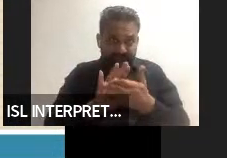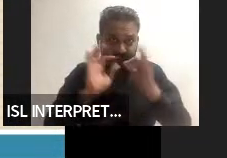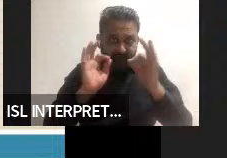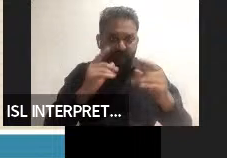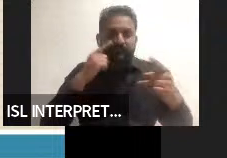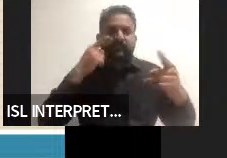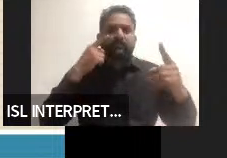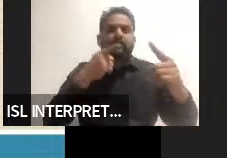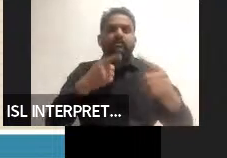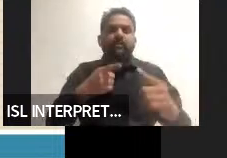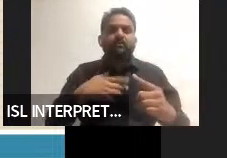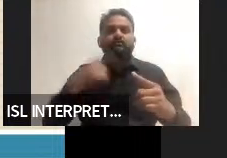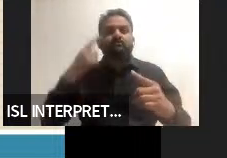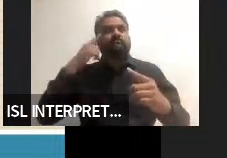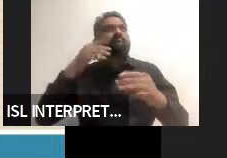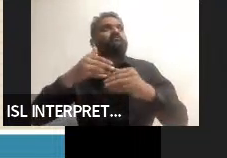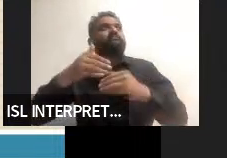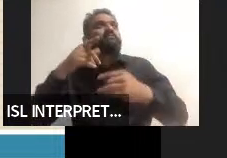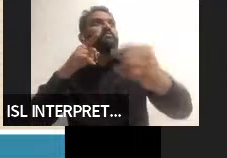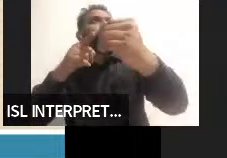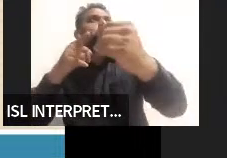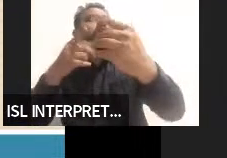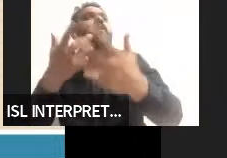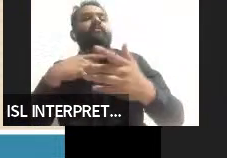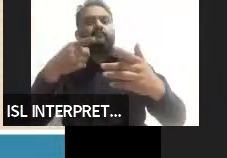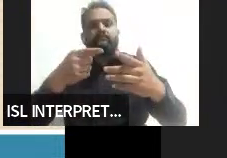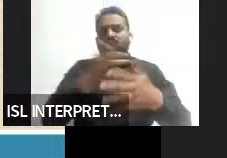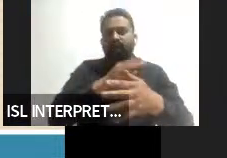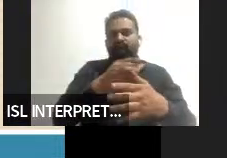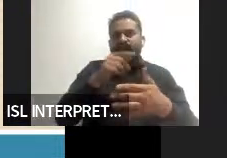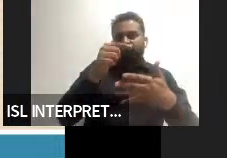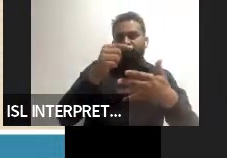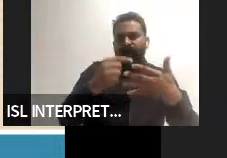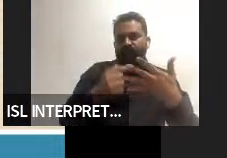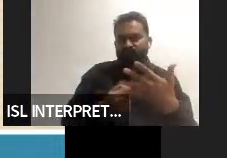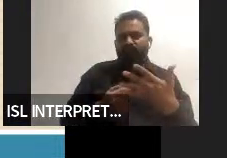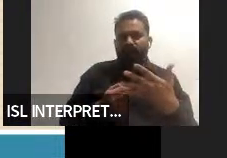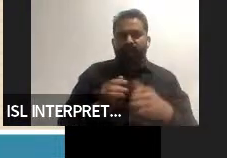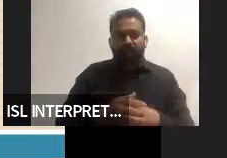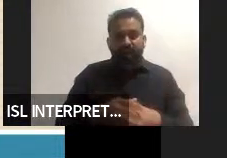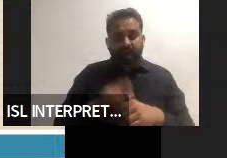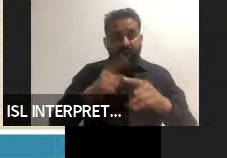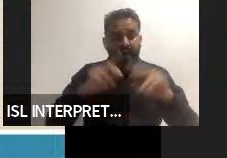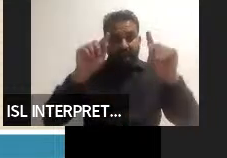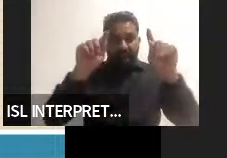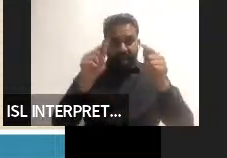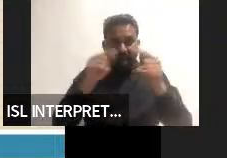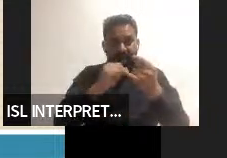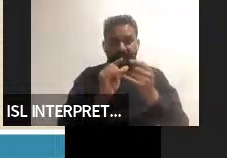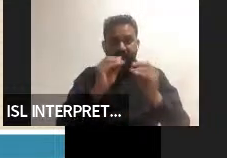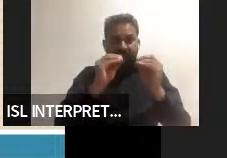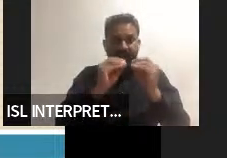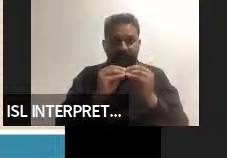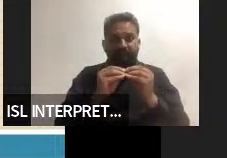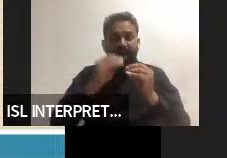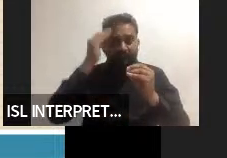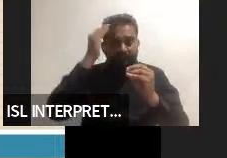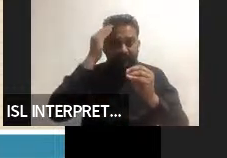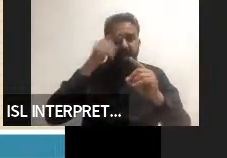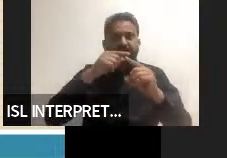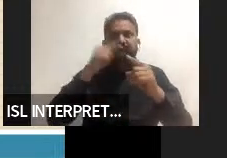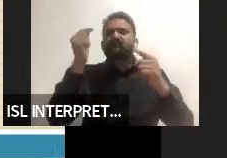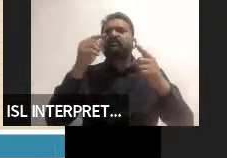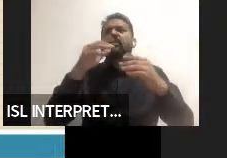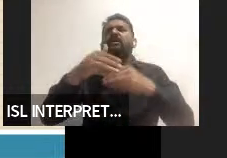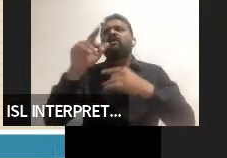of your line of argument. So subheadings will also tell us how many arguments you have, and everything